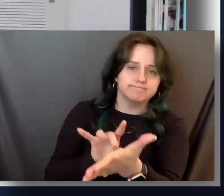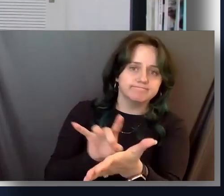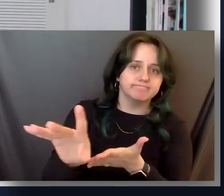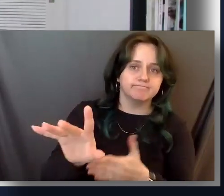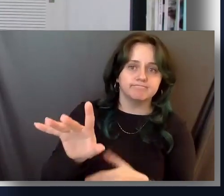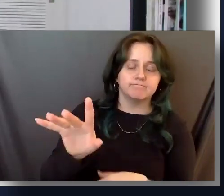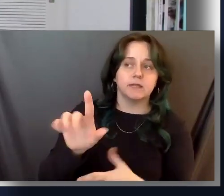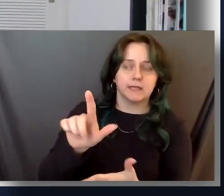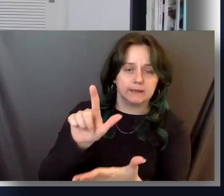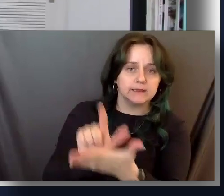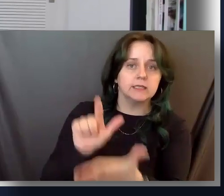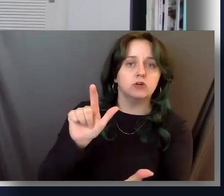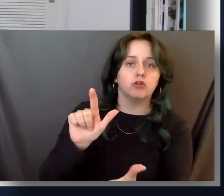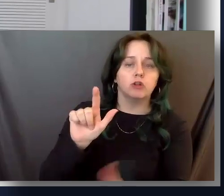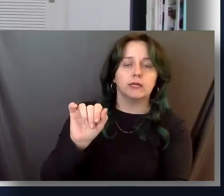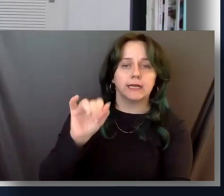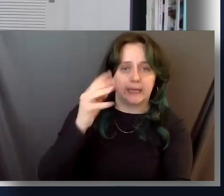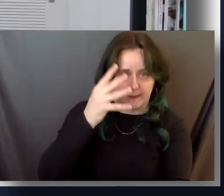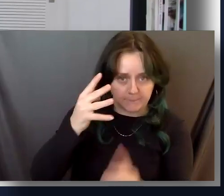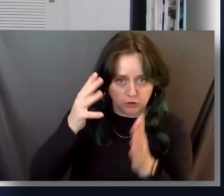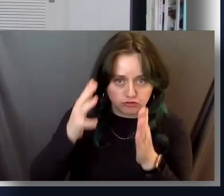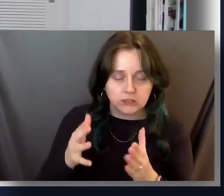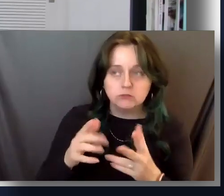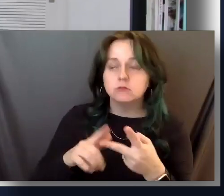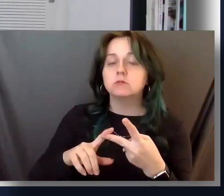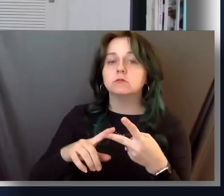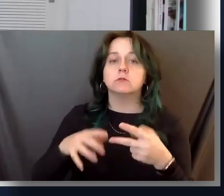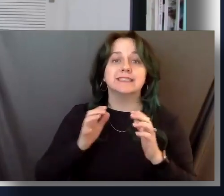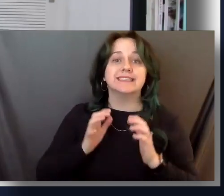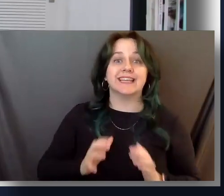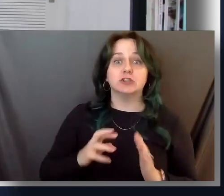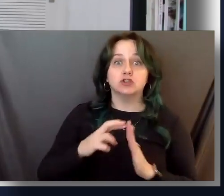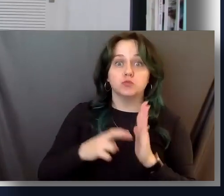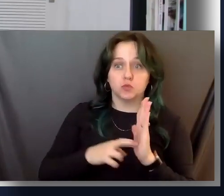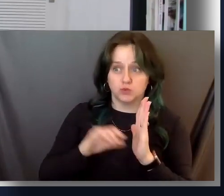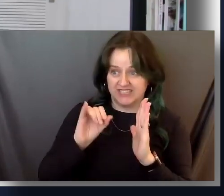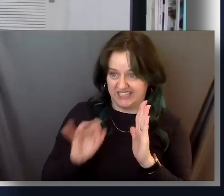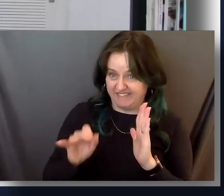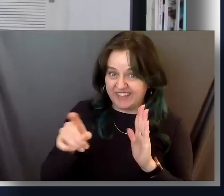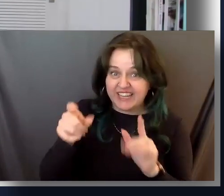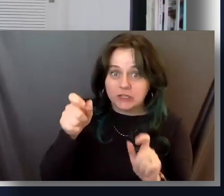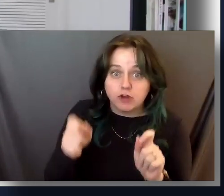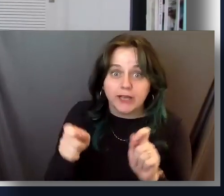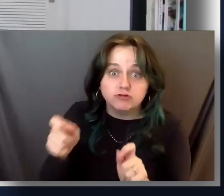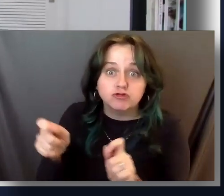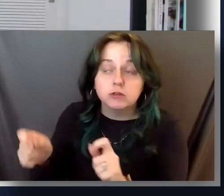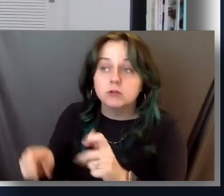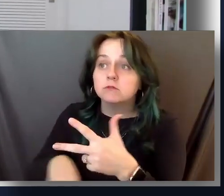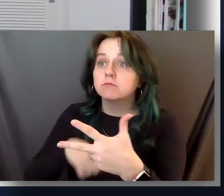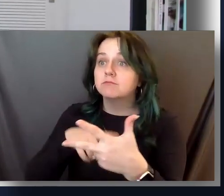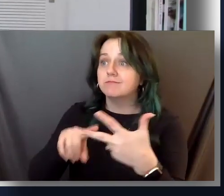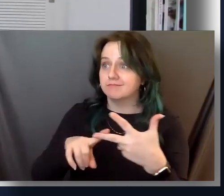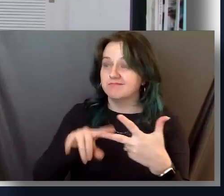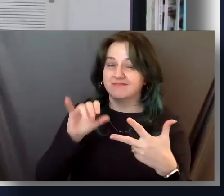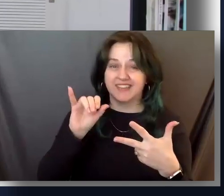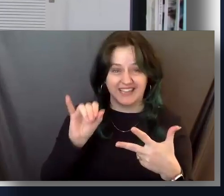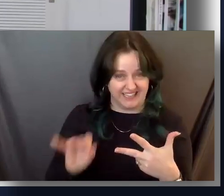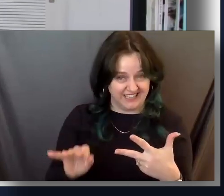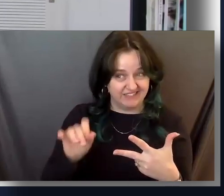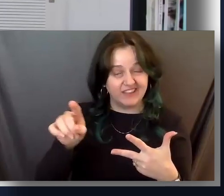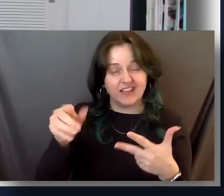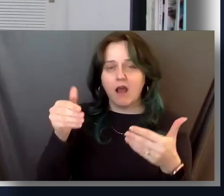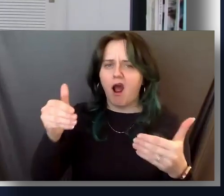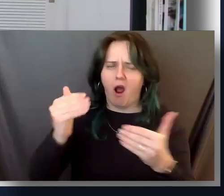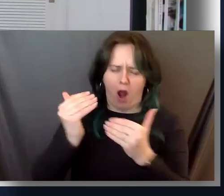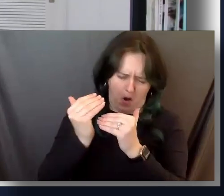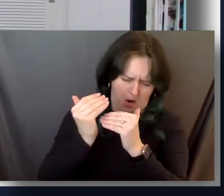deport illegal immigrants, if he does change citizenship rules, for example, if he does